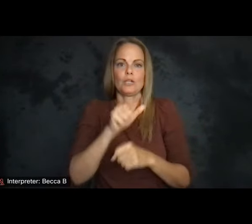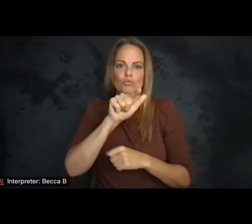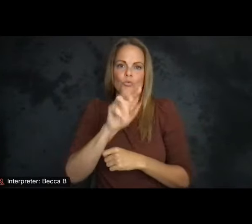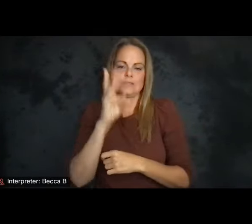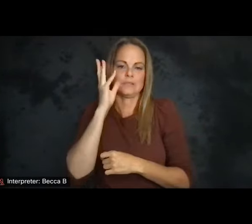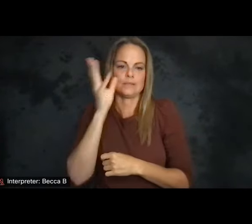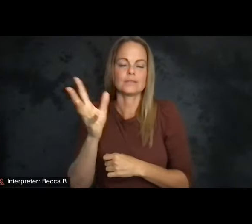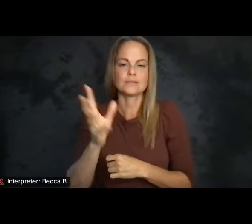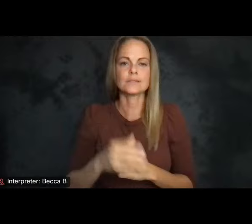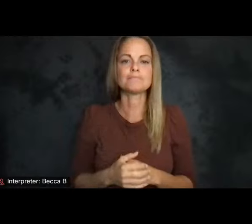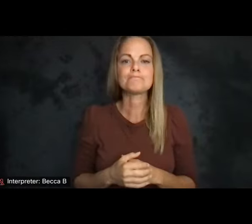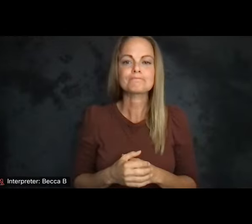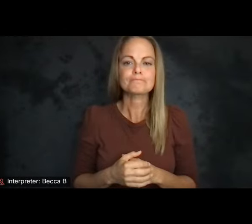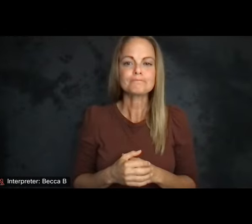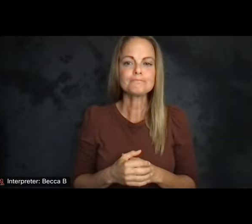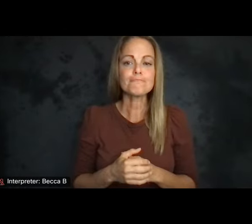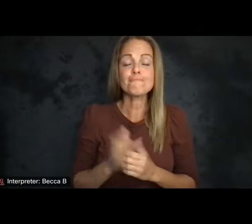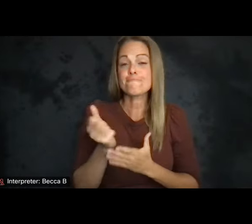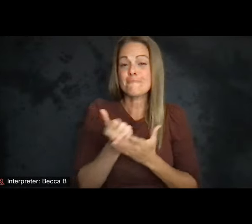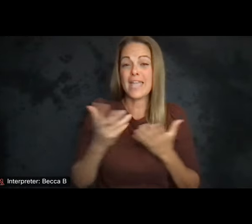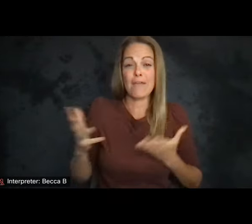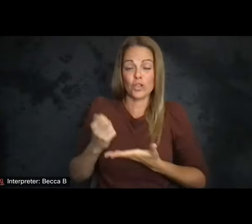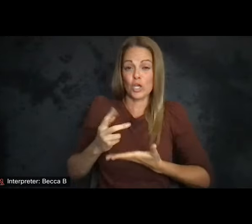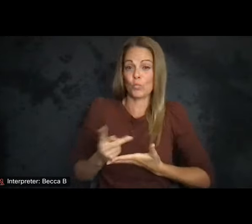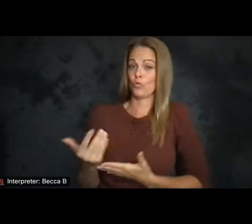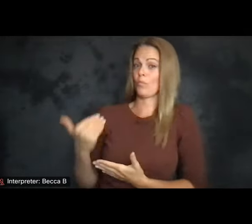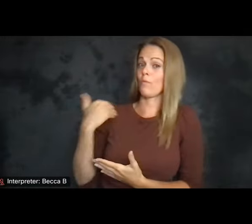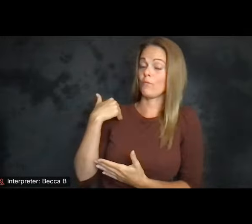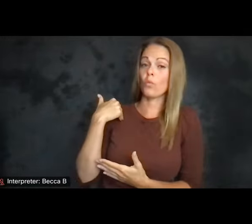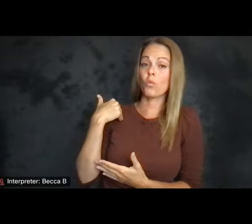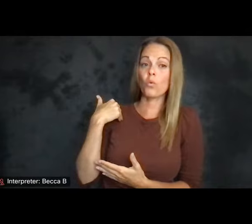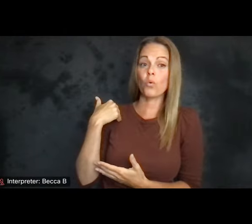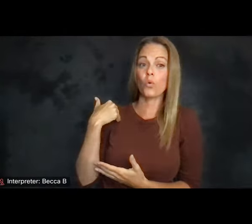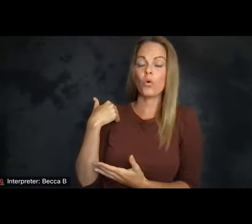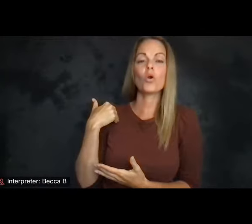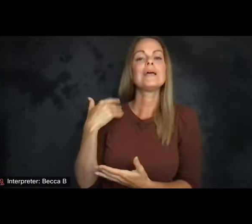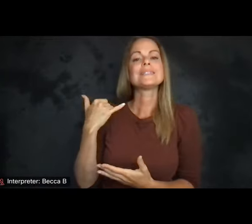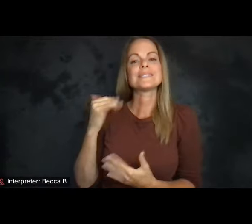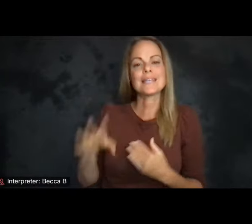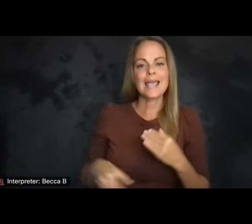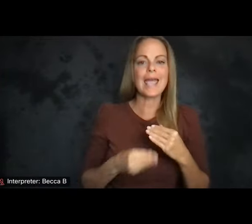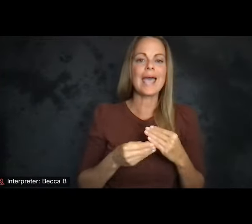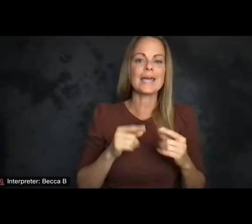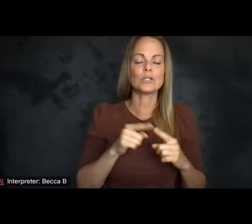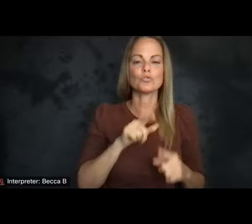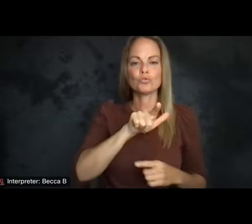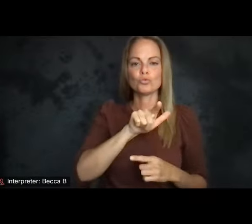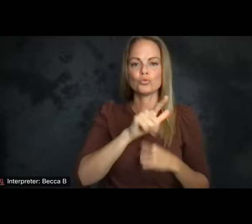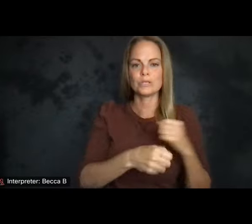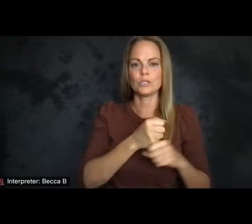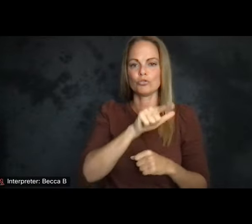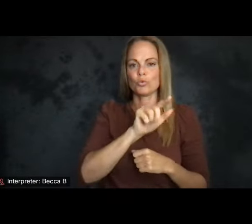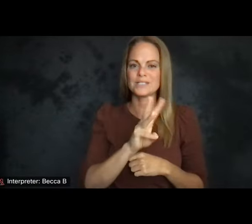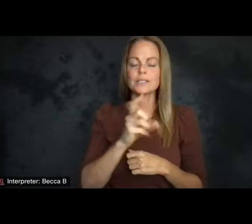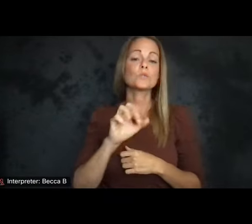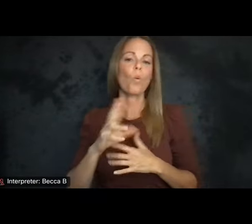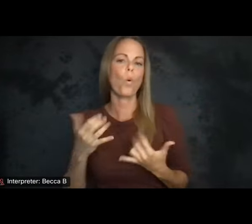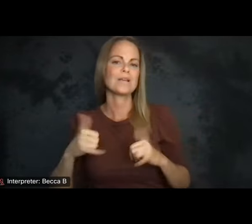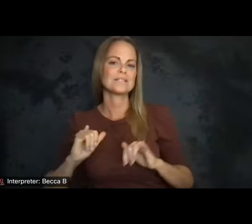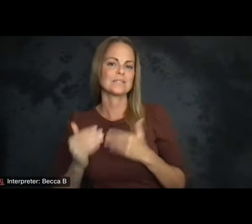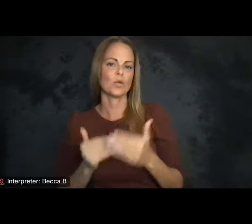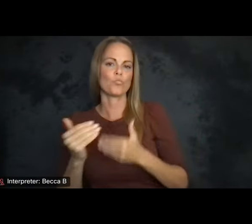that, everything that was approved previously has either rolled over or is still in the process this year. I would